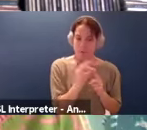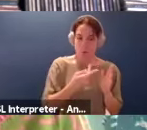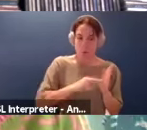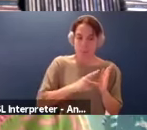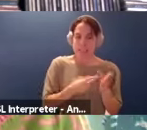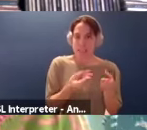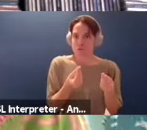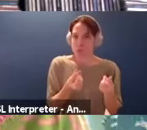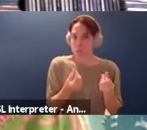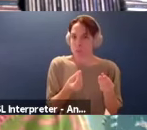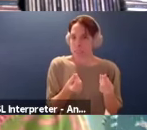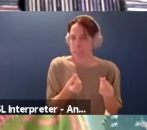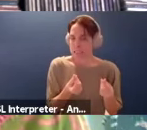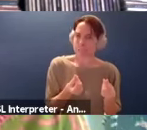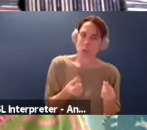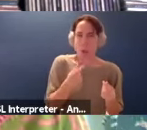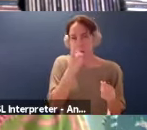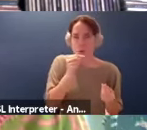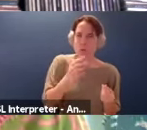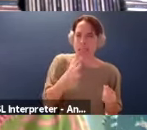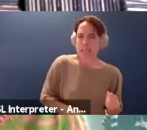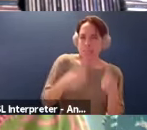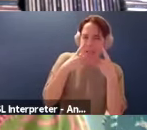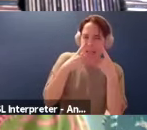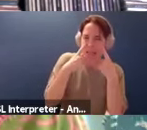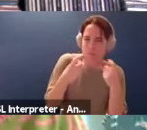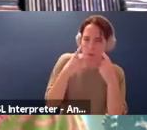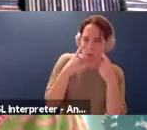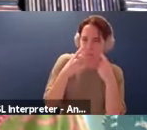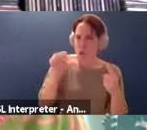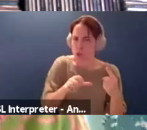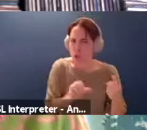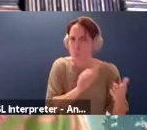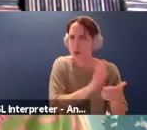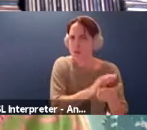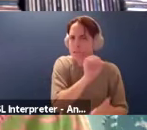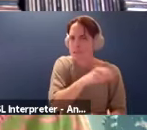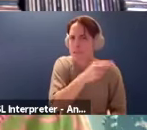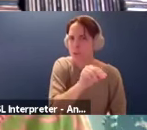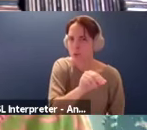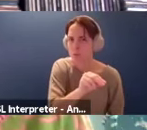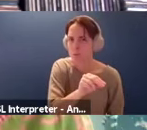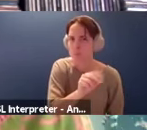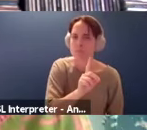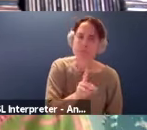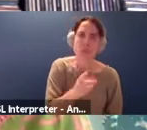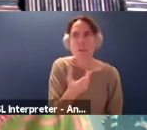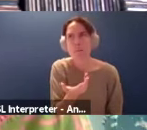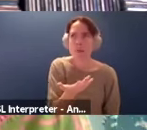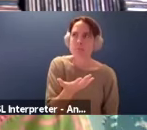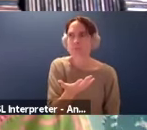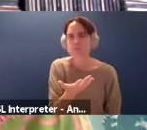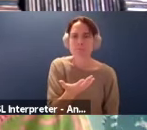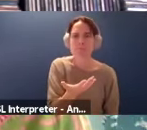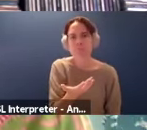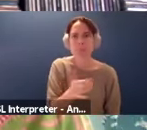various groups um that that are mentioned um in those specific links but certainly you know i think